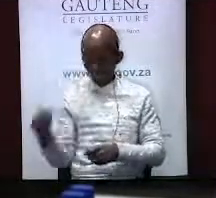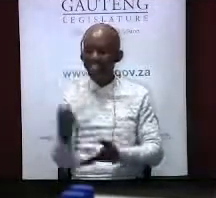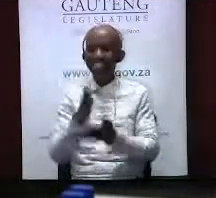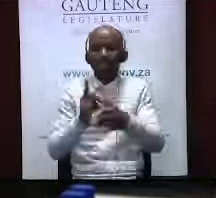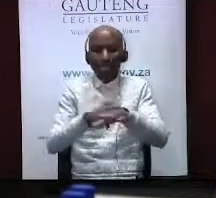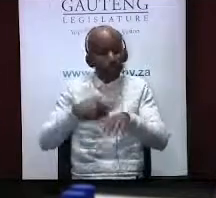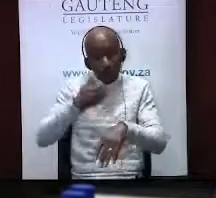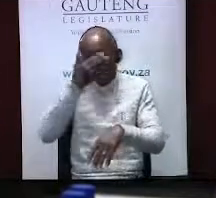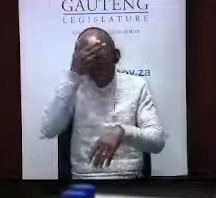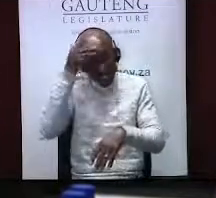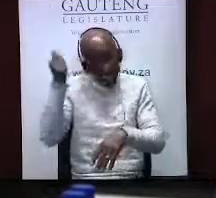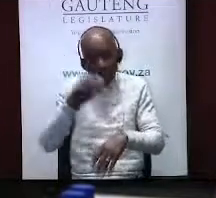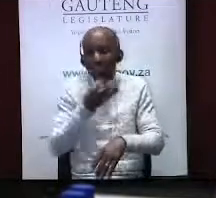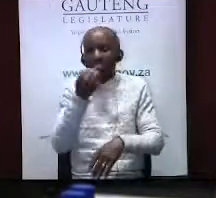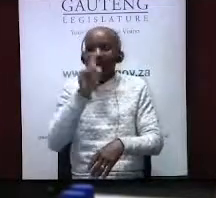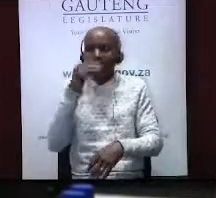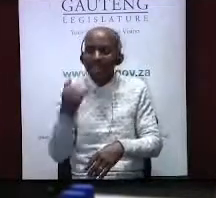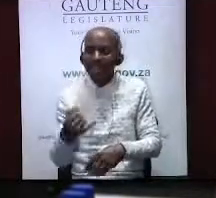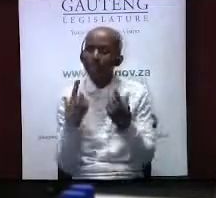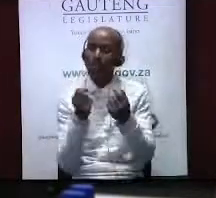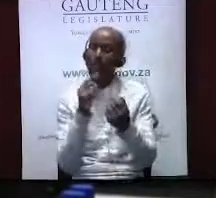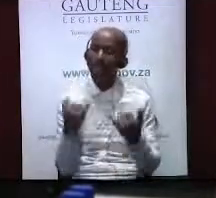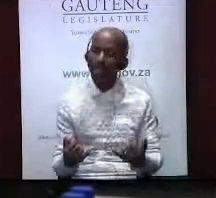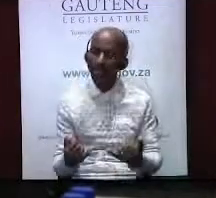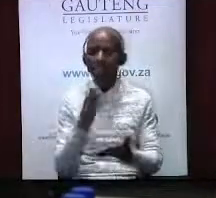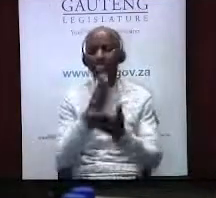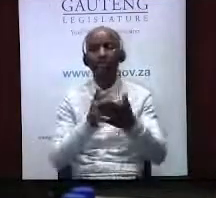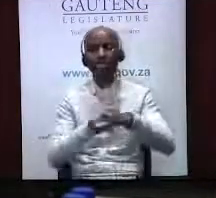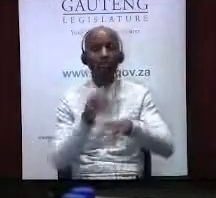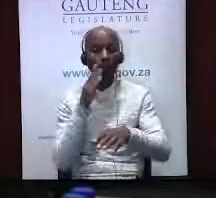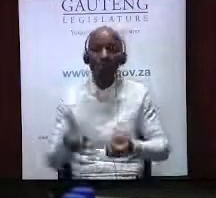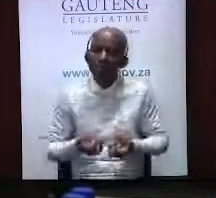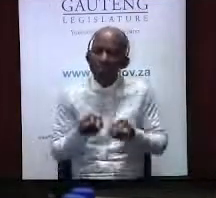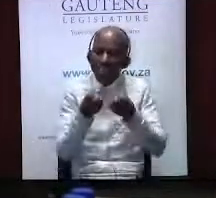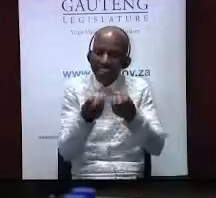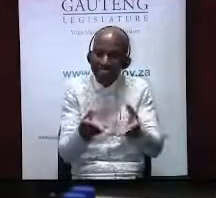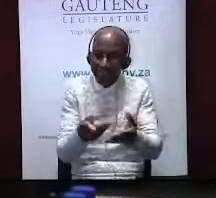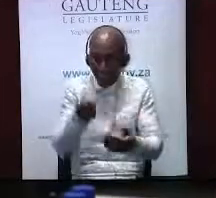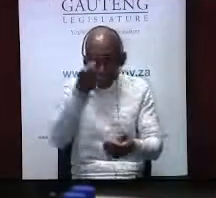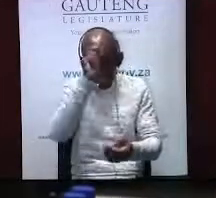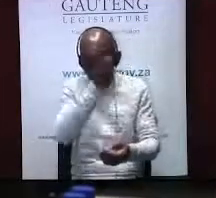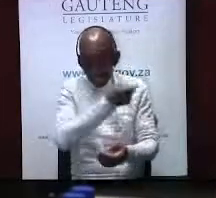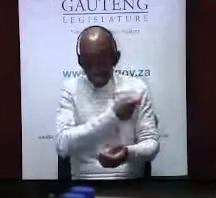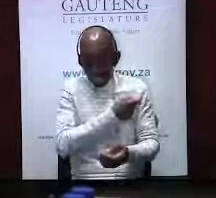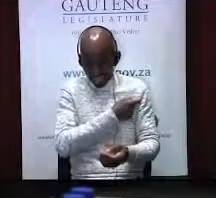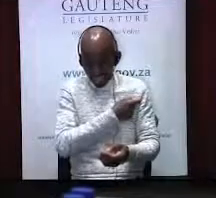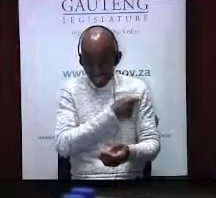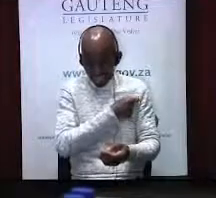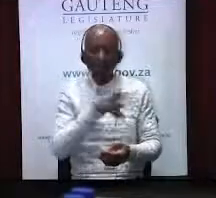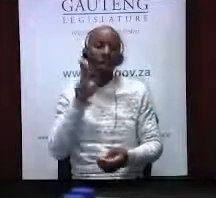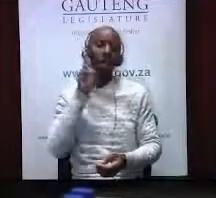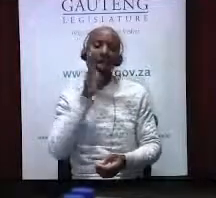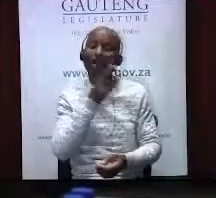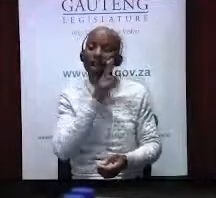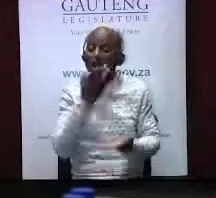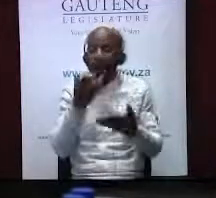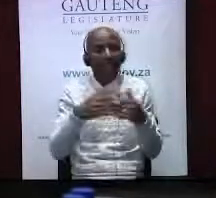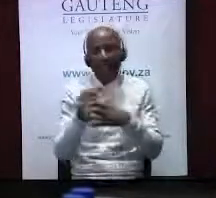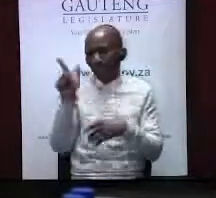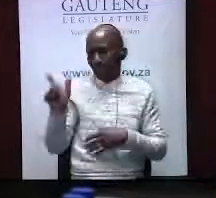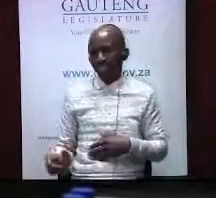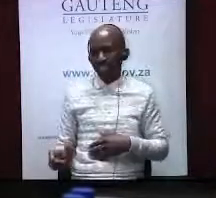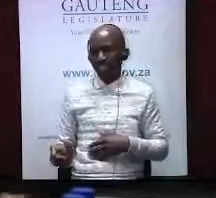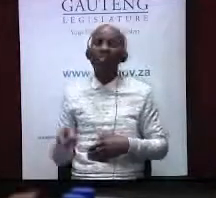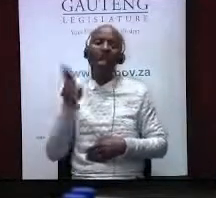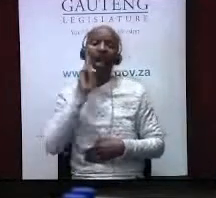Sometimes you don't know what to say or what to do. And sometimes when you give your son to the uncle or whoever,